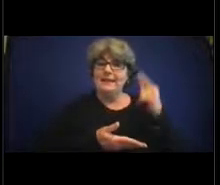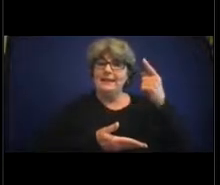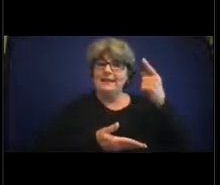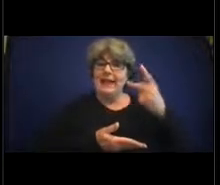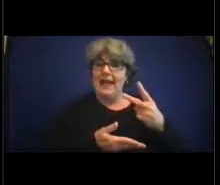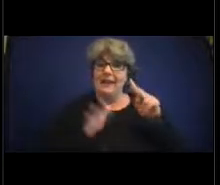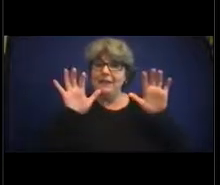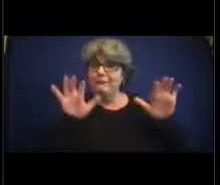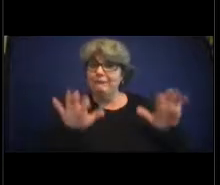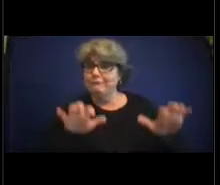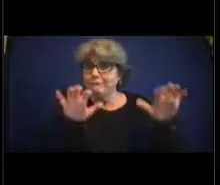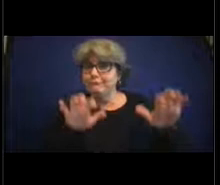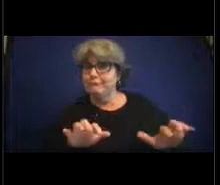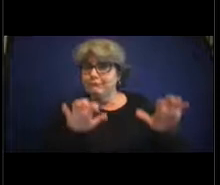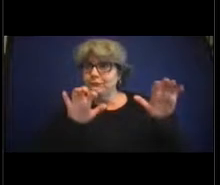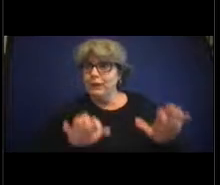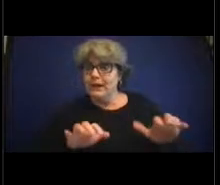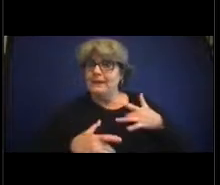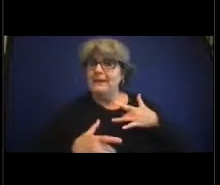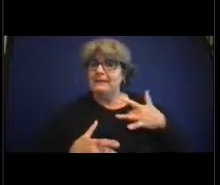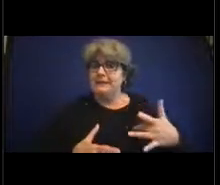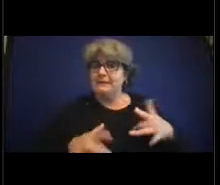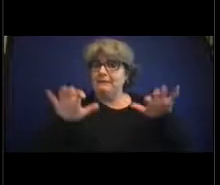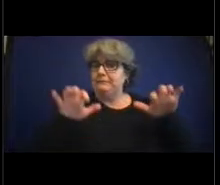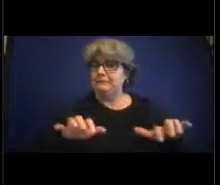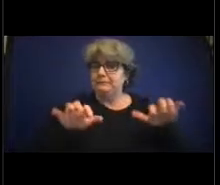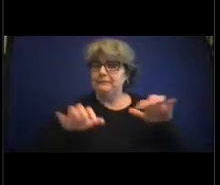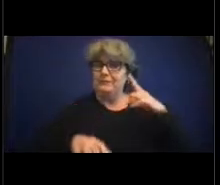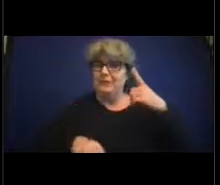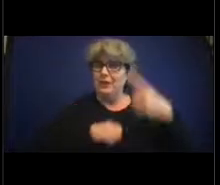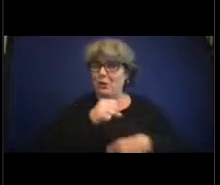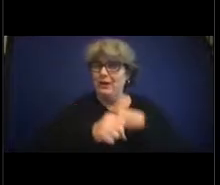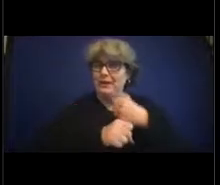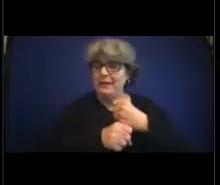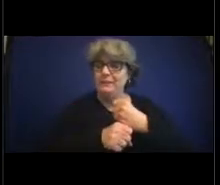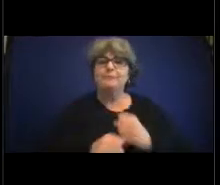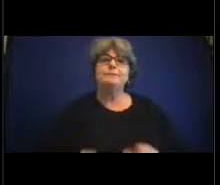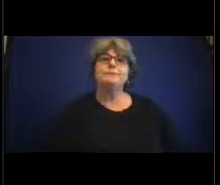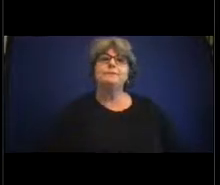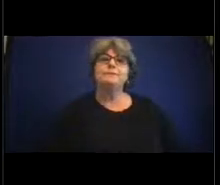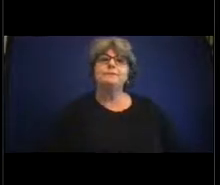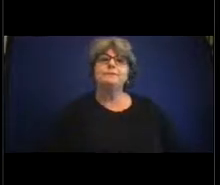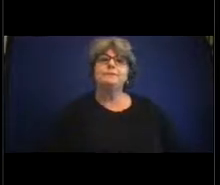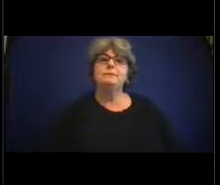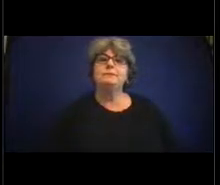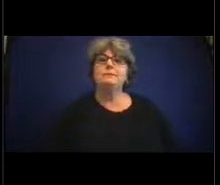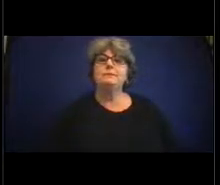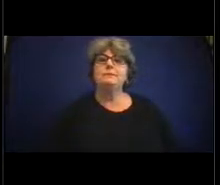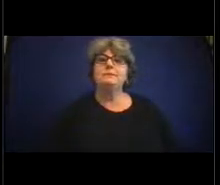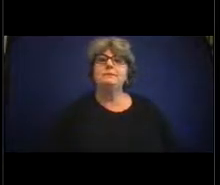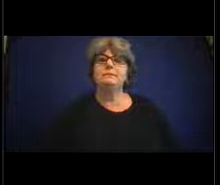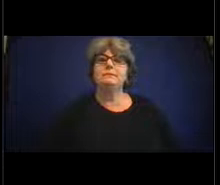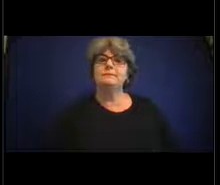precipitation it would normally receive in a year. So what are some of the things